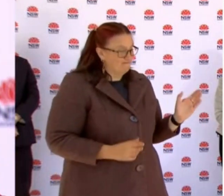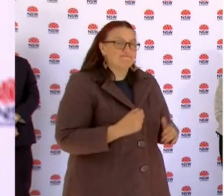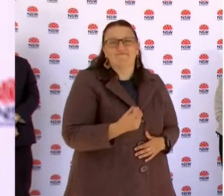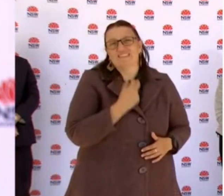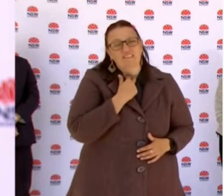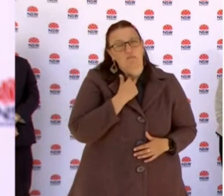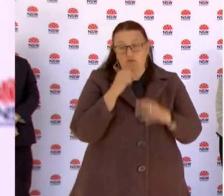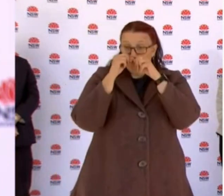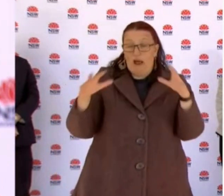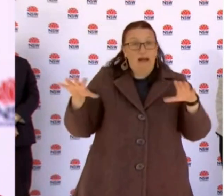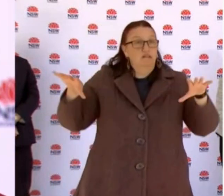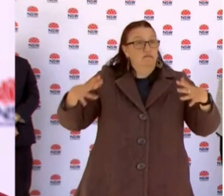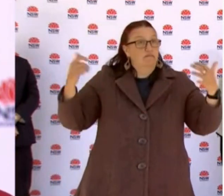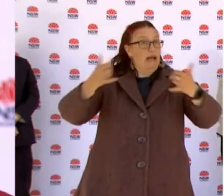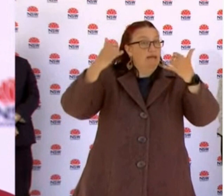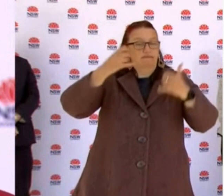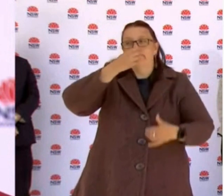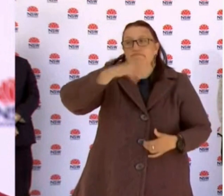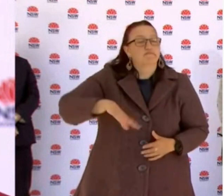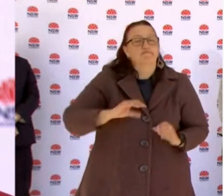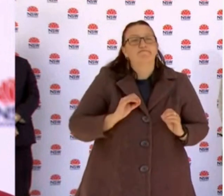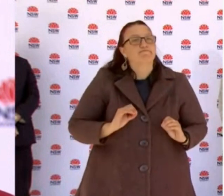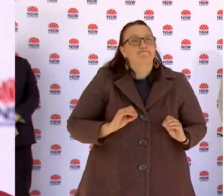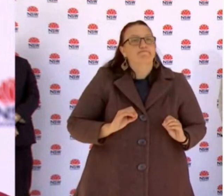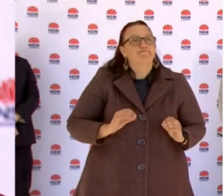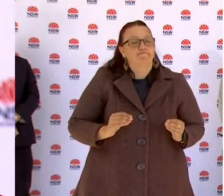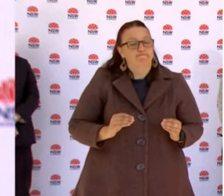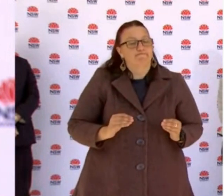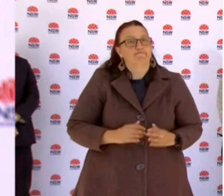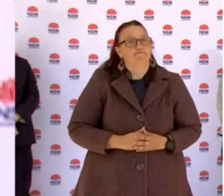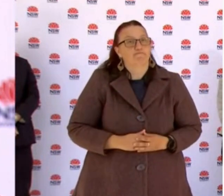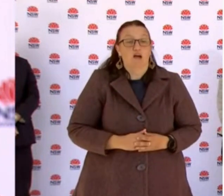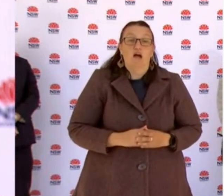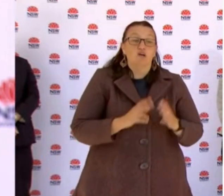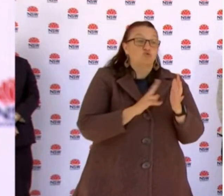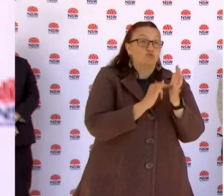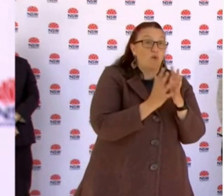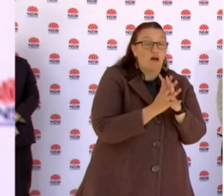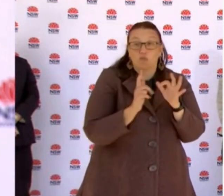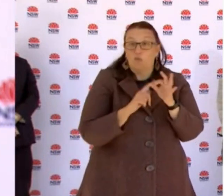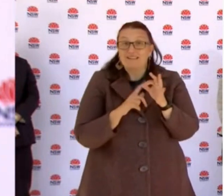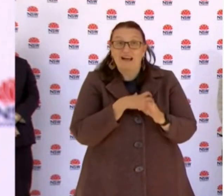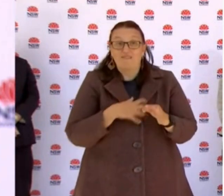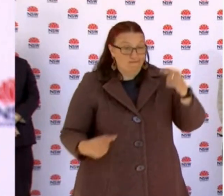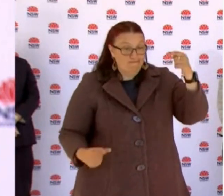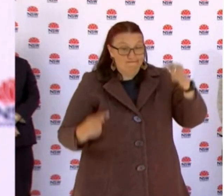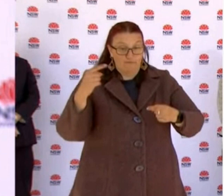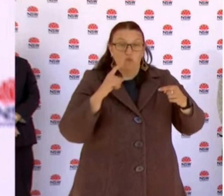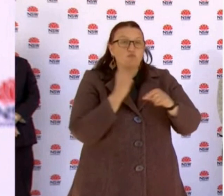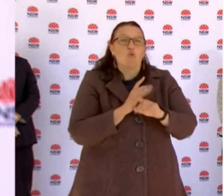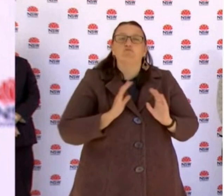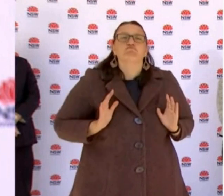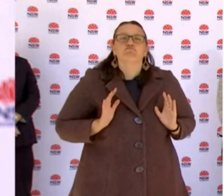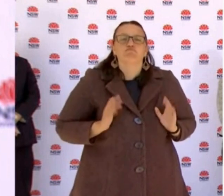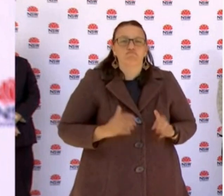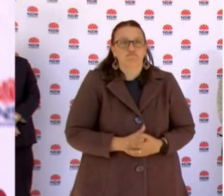the wrong thing, it jeopardises all the rest of us. In relation to major events, including Origin, the New South Wales Government will be talking to all the relevant stakeholders about